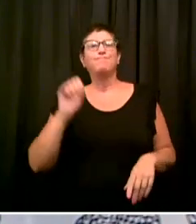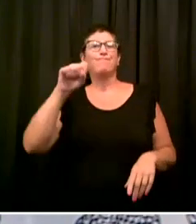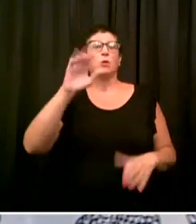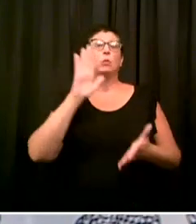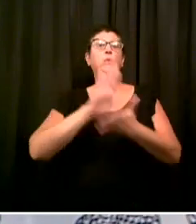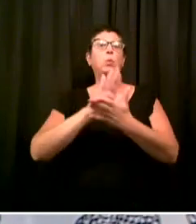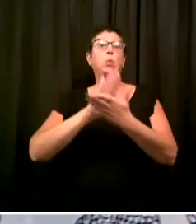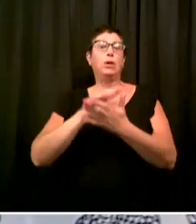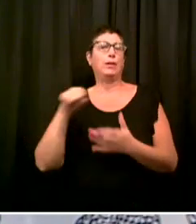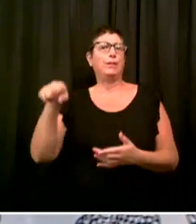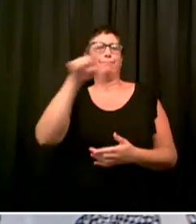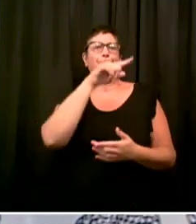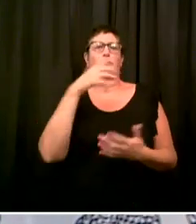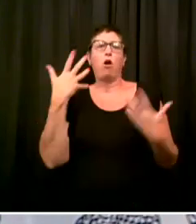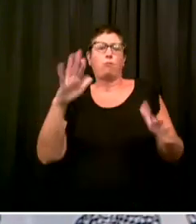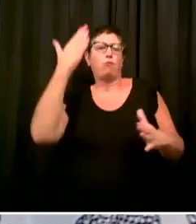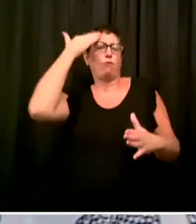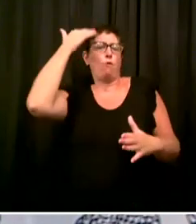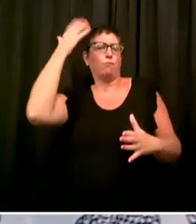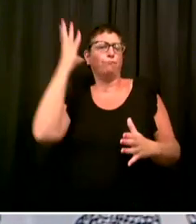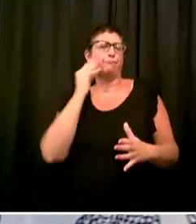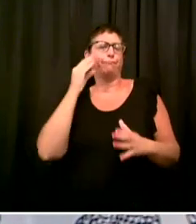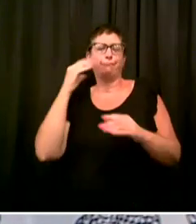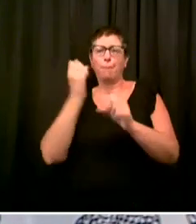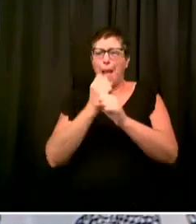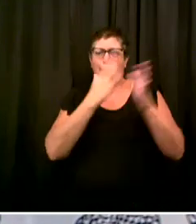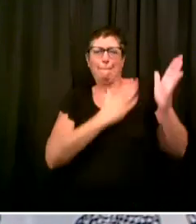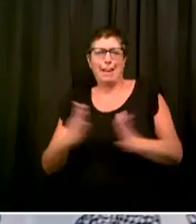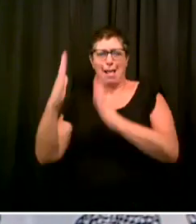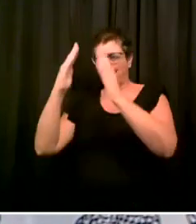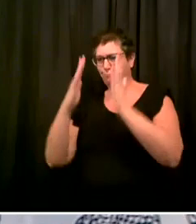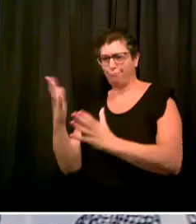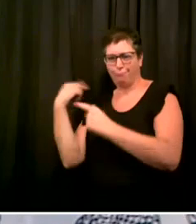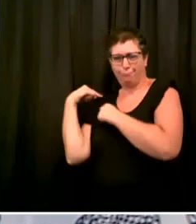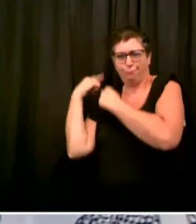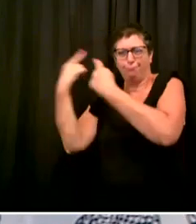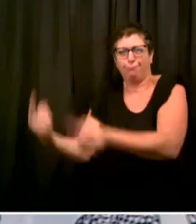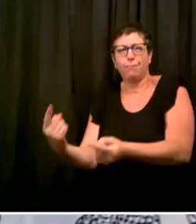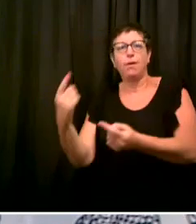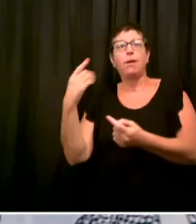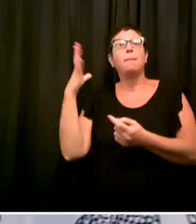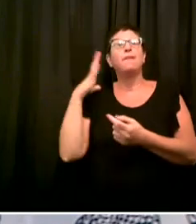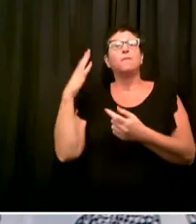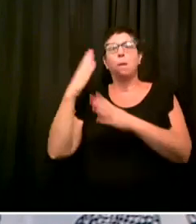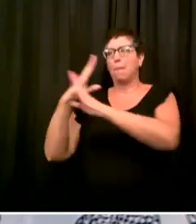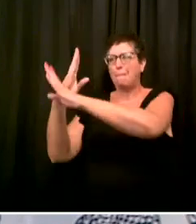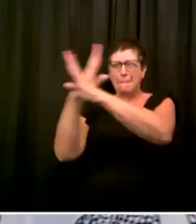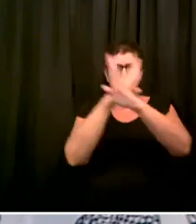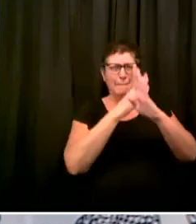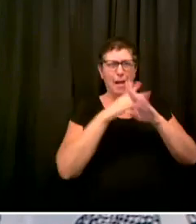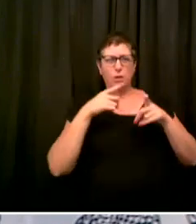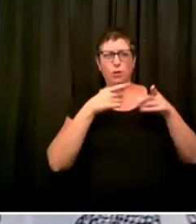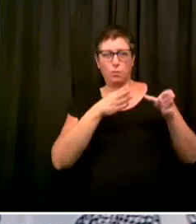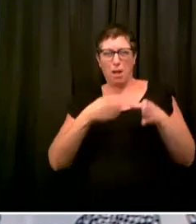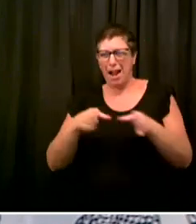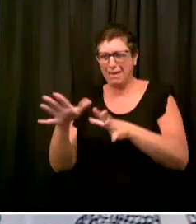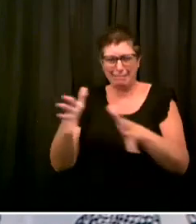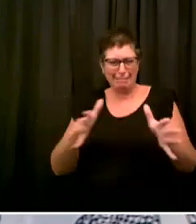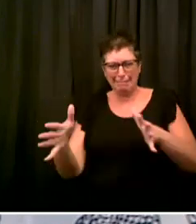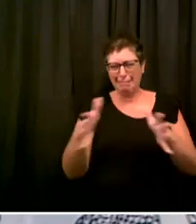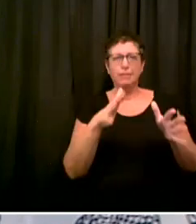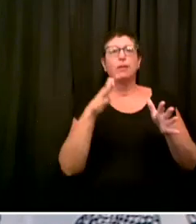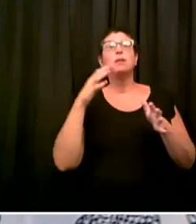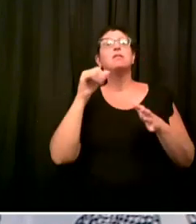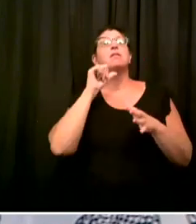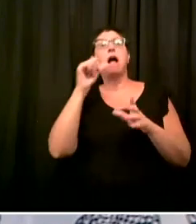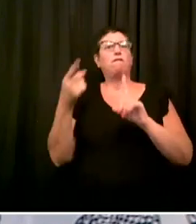needs previously. Sometimes they close off an adjacent street. It's not an unheard of thing. It's pretty simple, and obviously schools use nearby parks